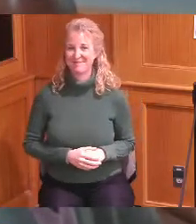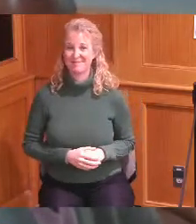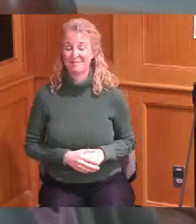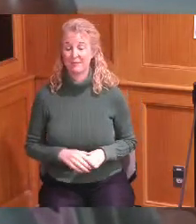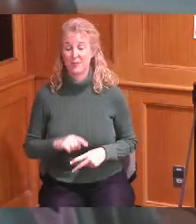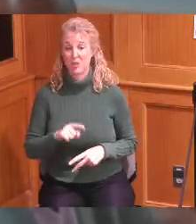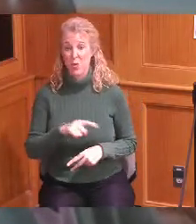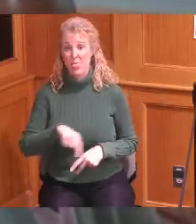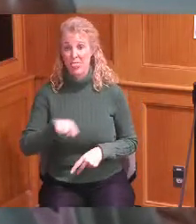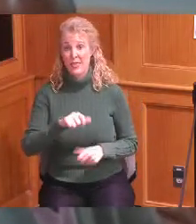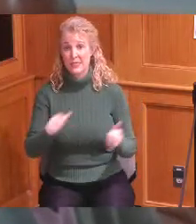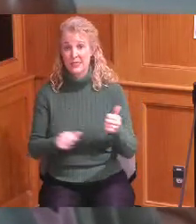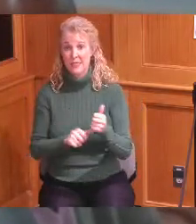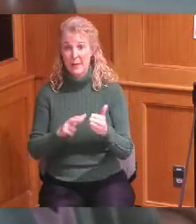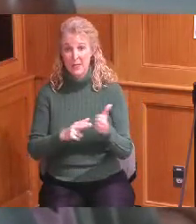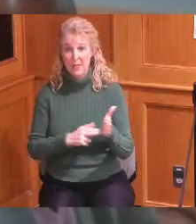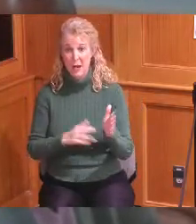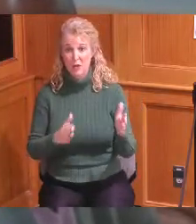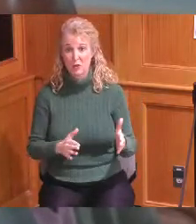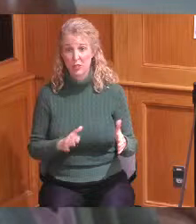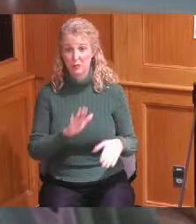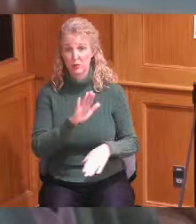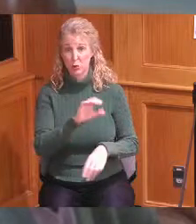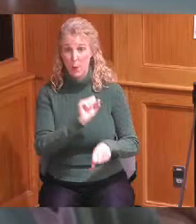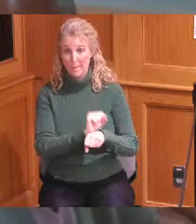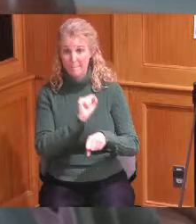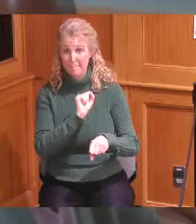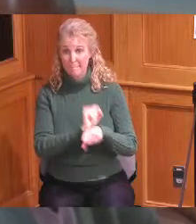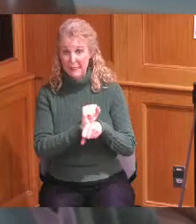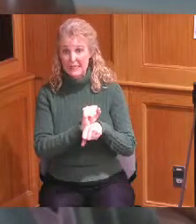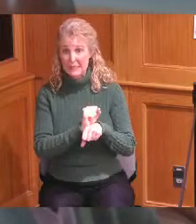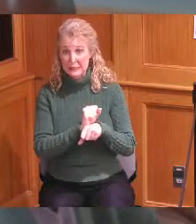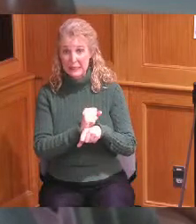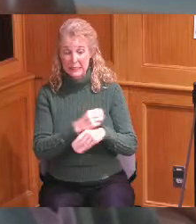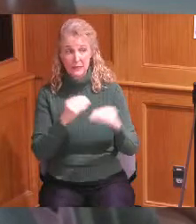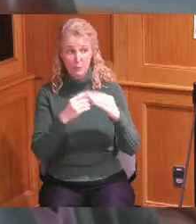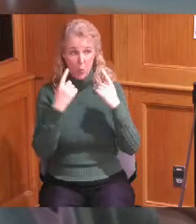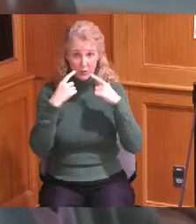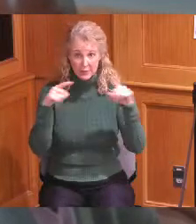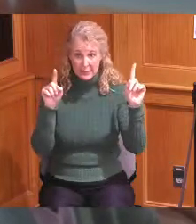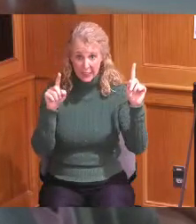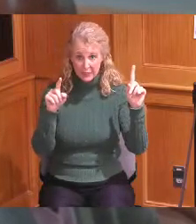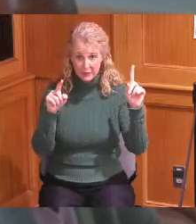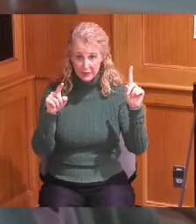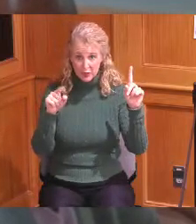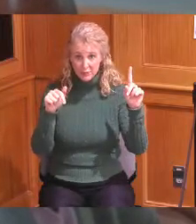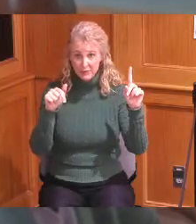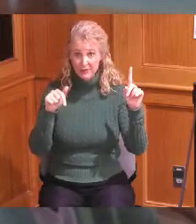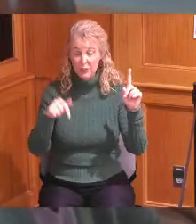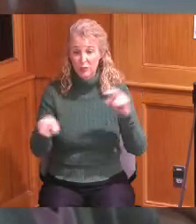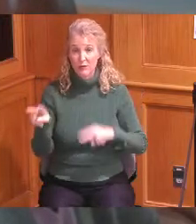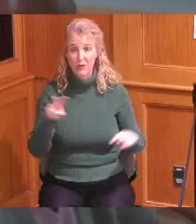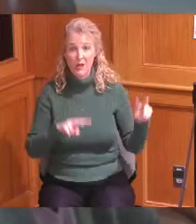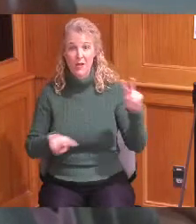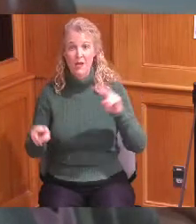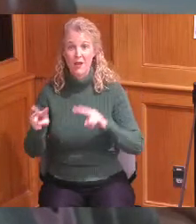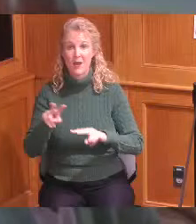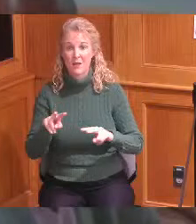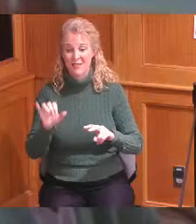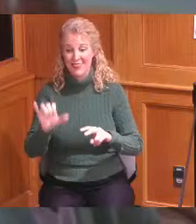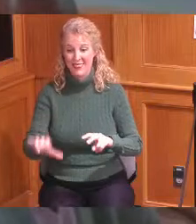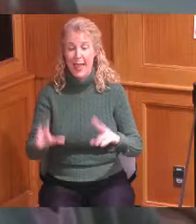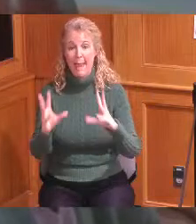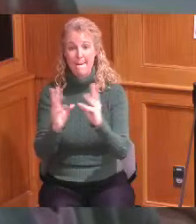These subcontractors, you guys are in a better place. You're up and operating, but I'm sure that you looked around the room and saw that there are